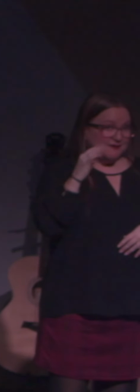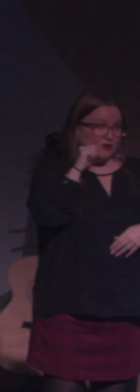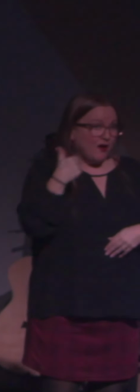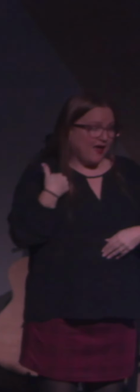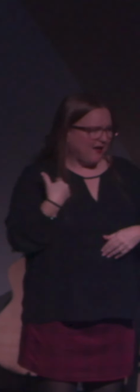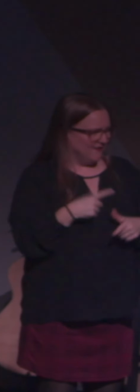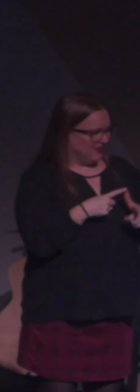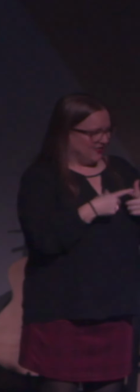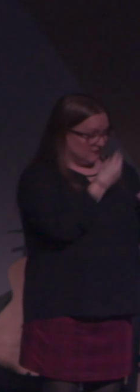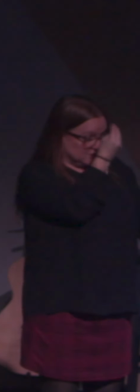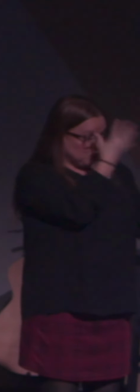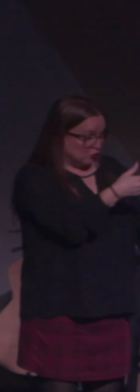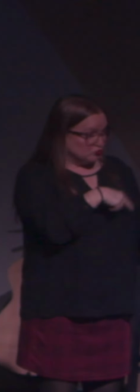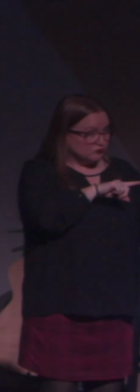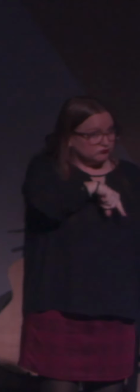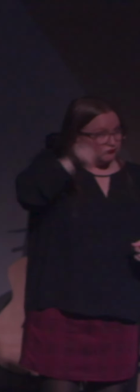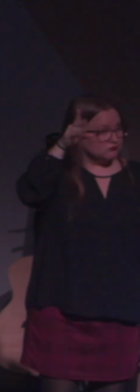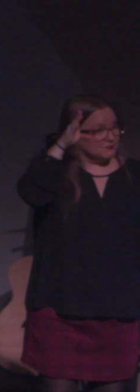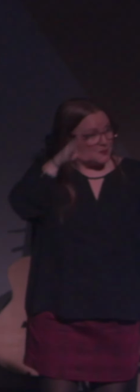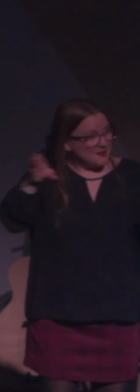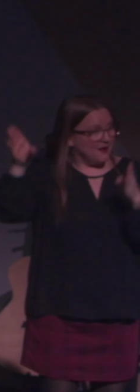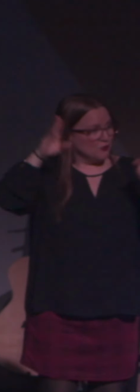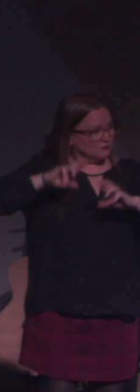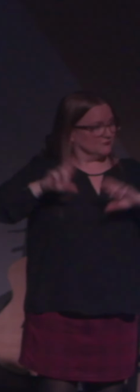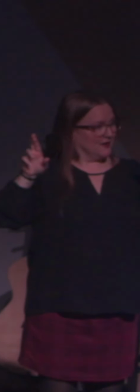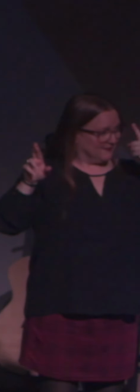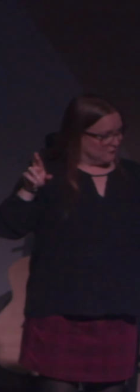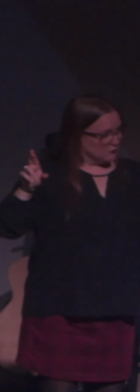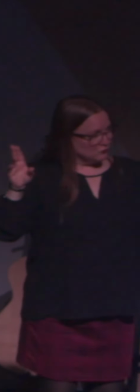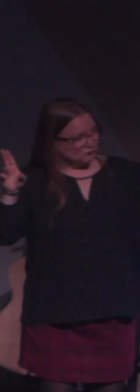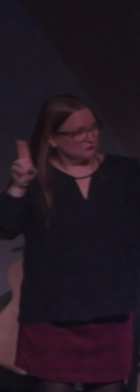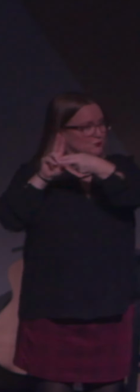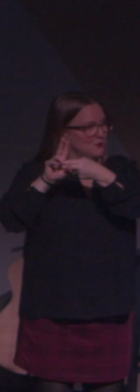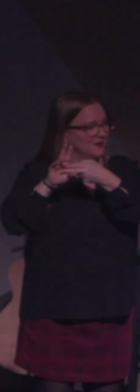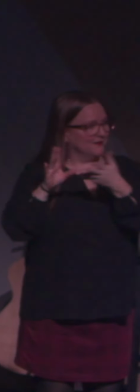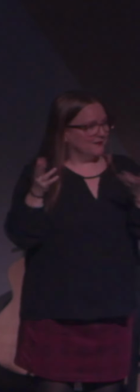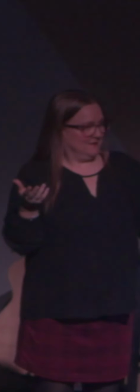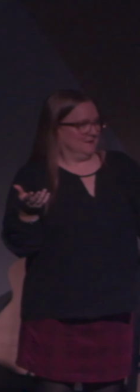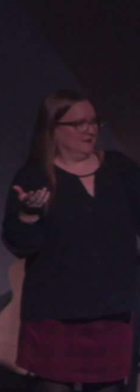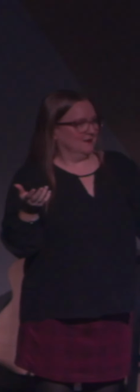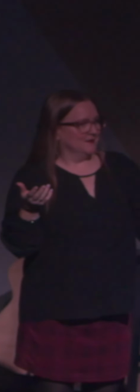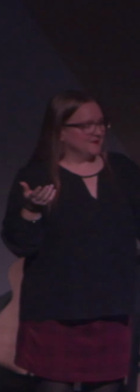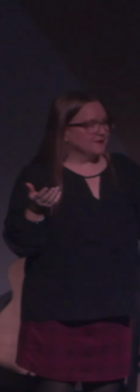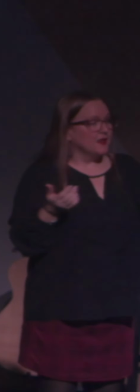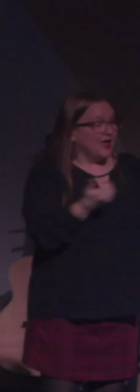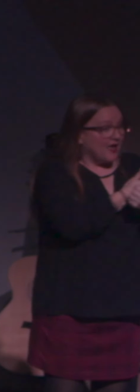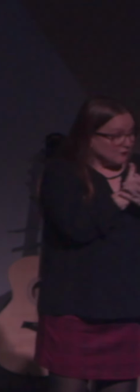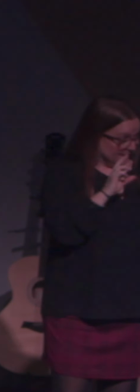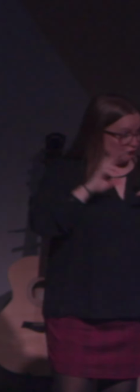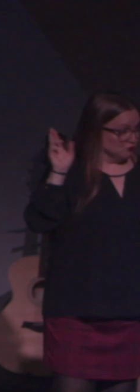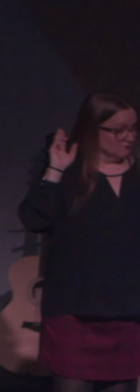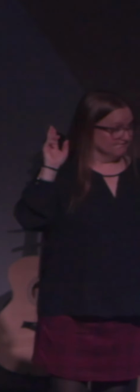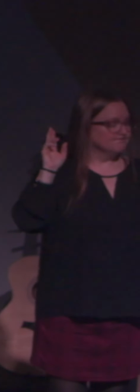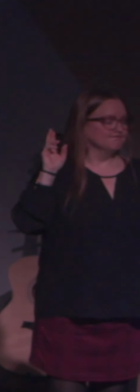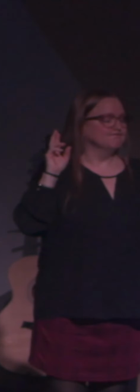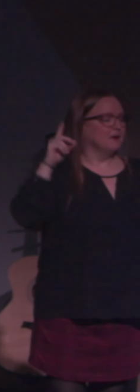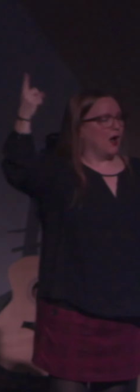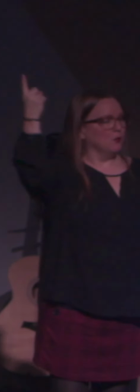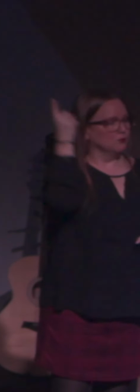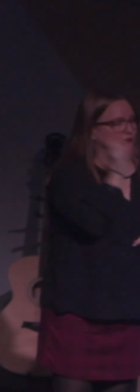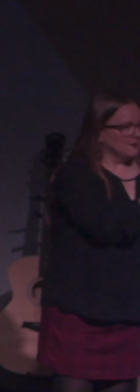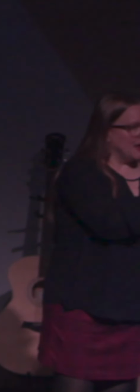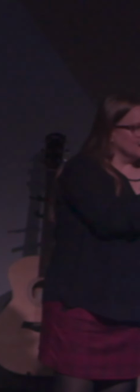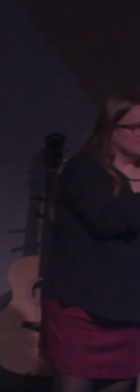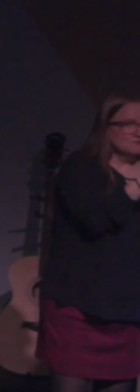would I have told you that I'm going to prepare a place for you? When everything is ready, I will come and get